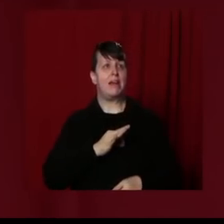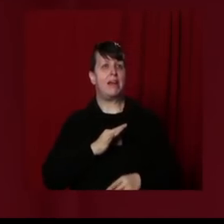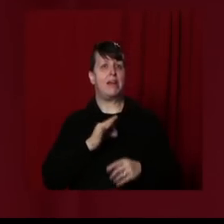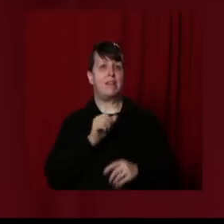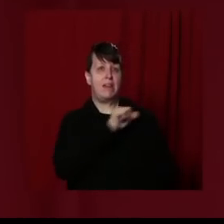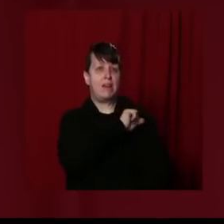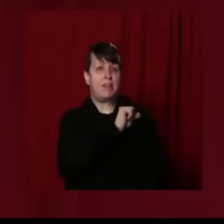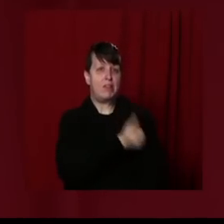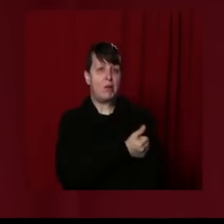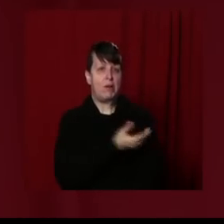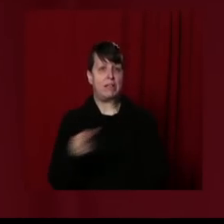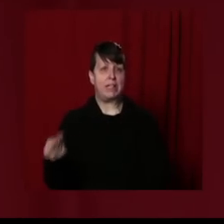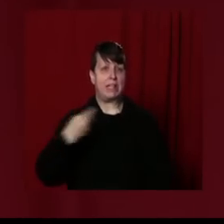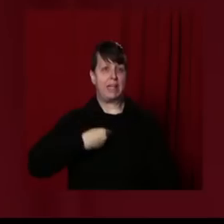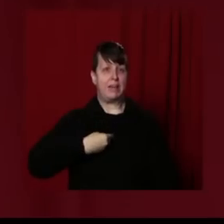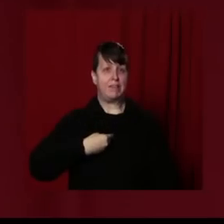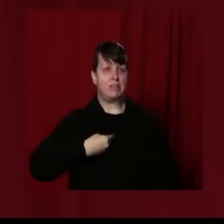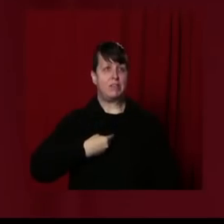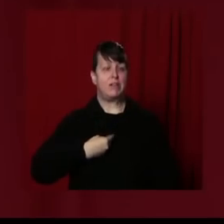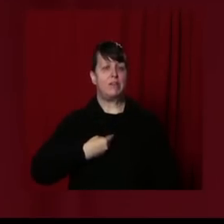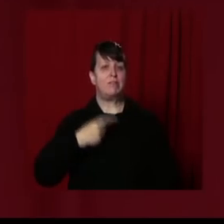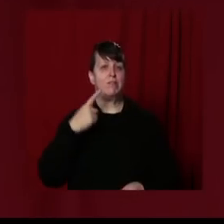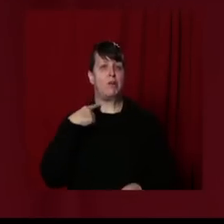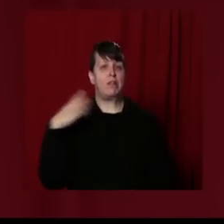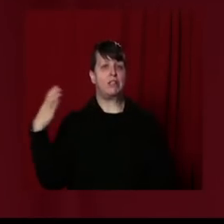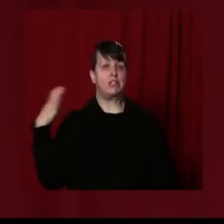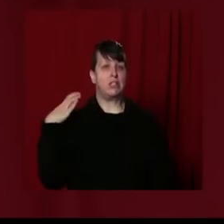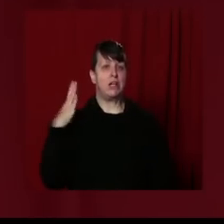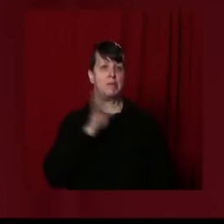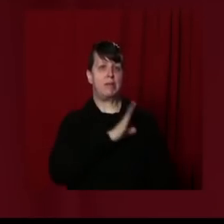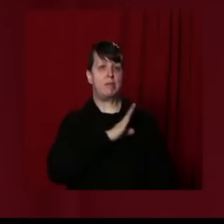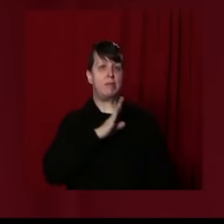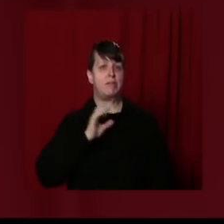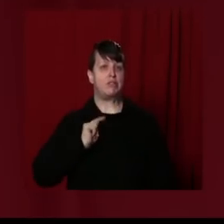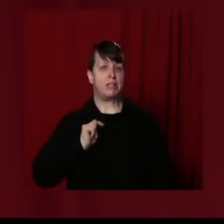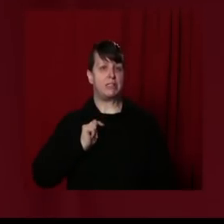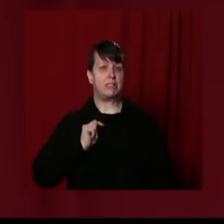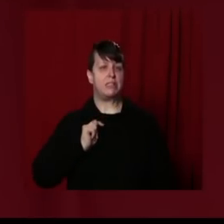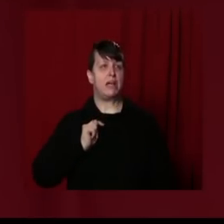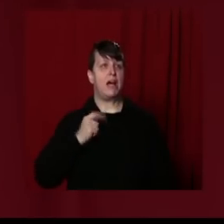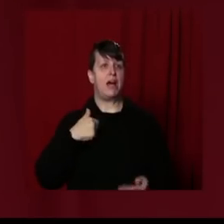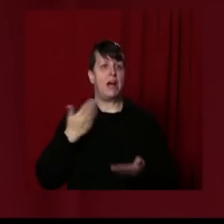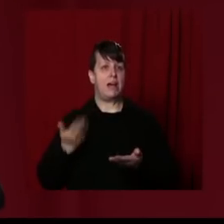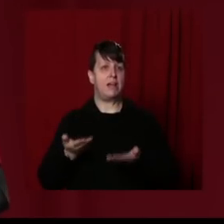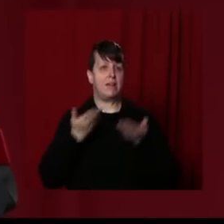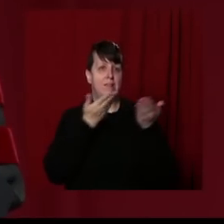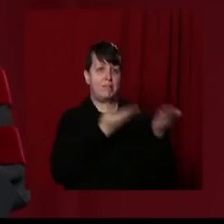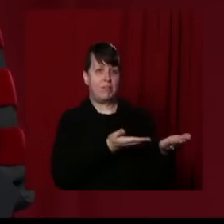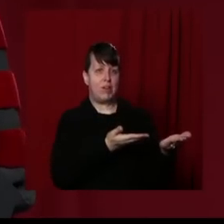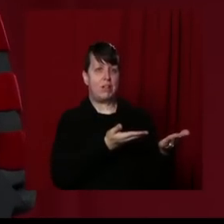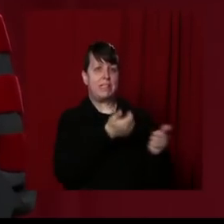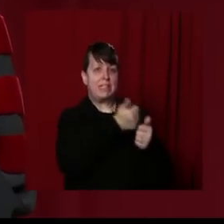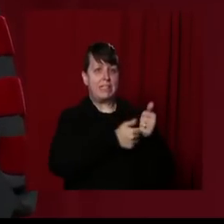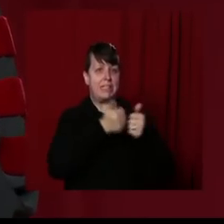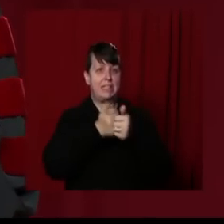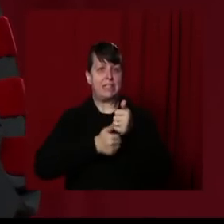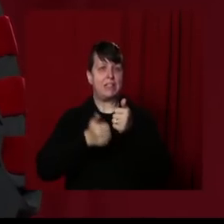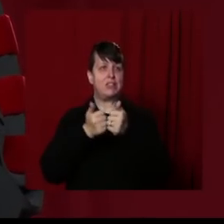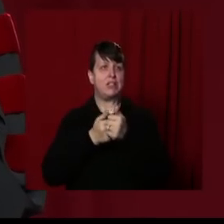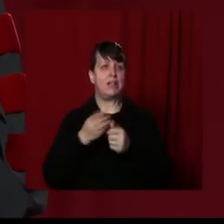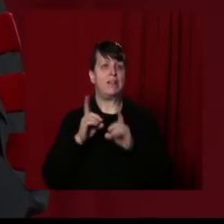me as the Chairman of the Board of Trustees, I hereby confer upon each of you the